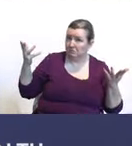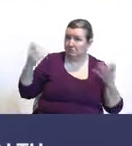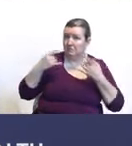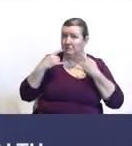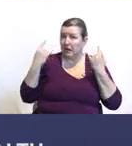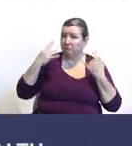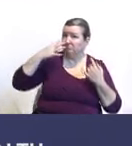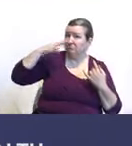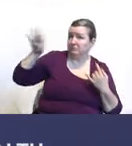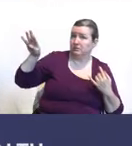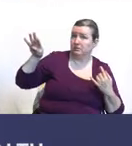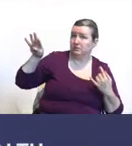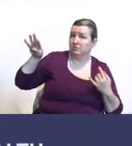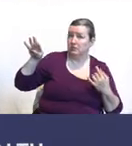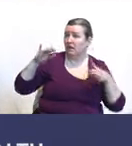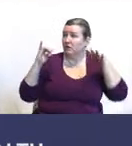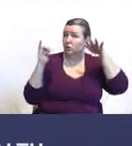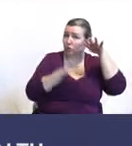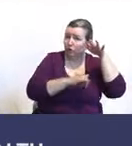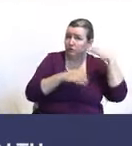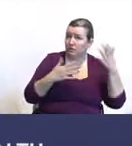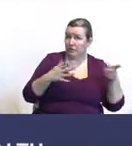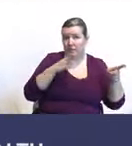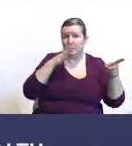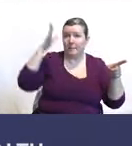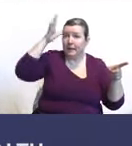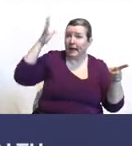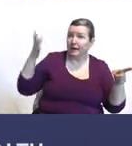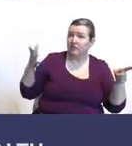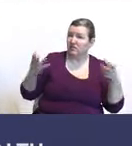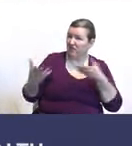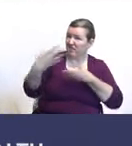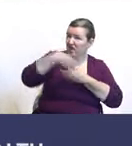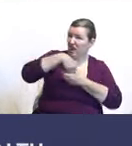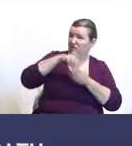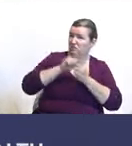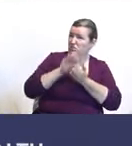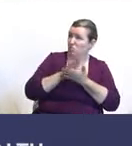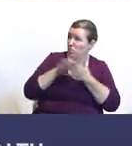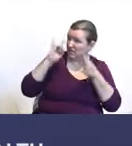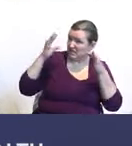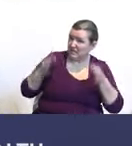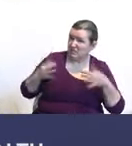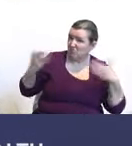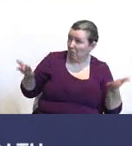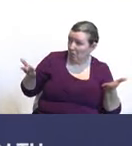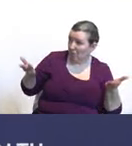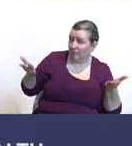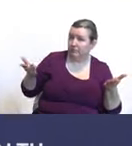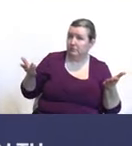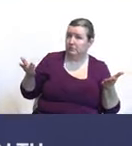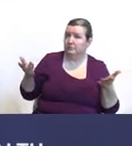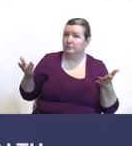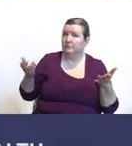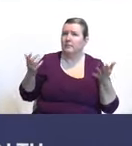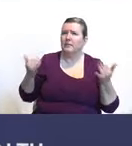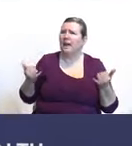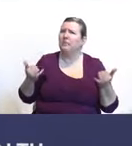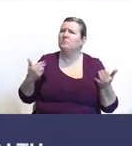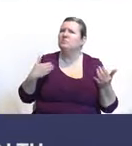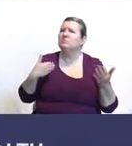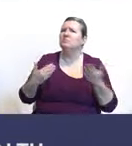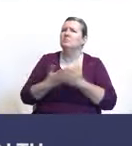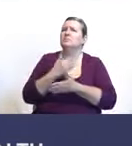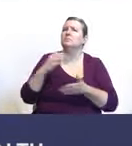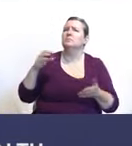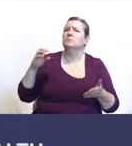surveys be a factor in a district's decisions on mask policies? And according to the CDC, the Omicron variant BA2 is now widespread and growing in the